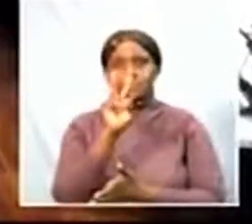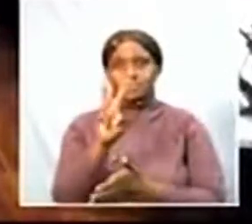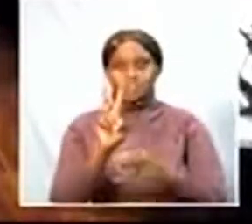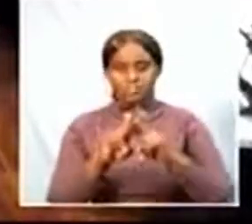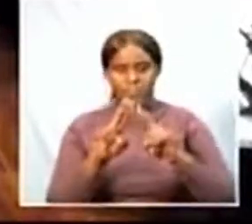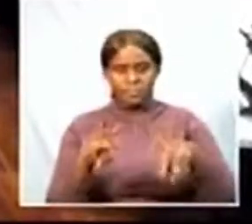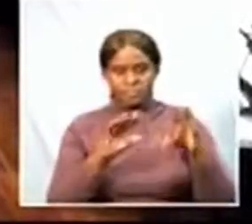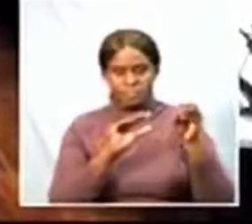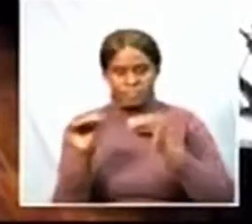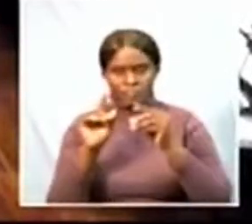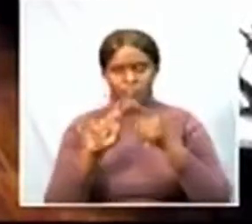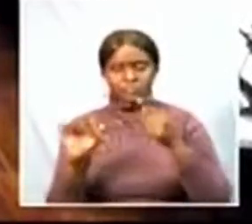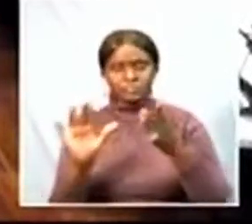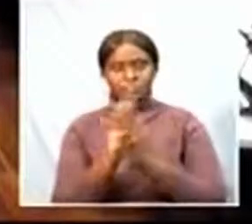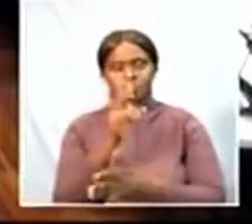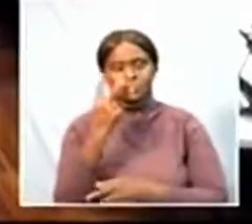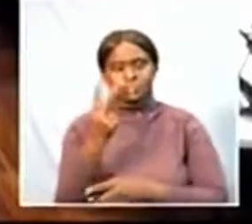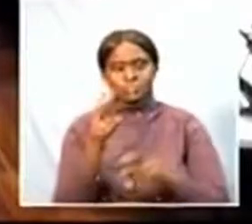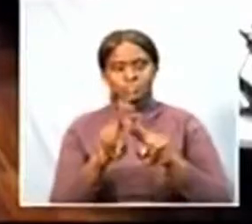Let's go to page 2.